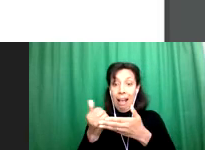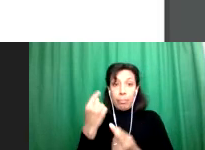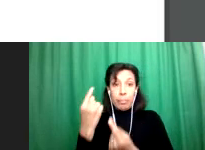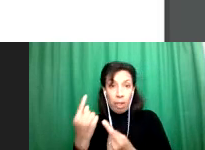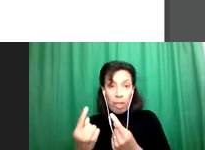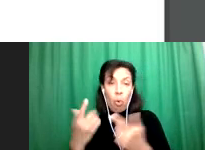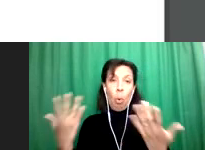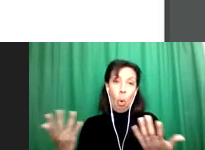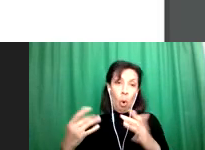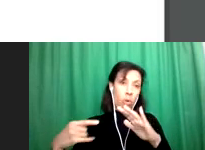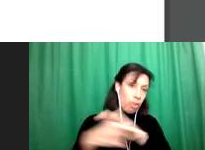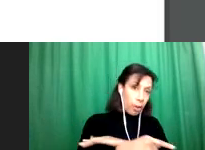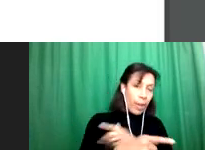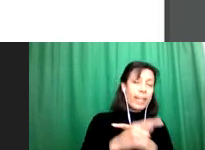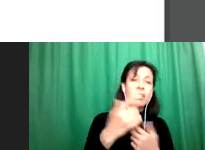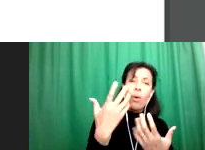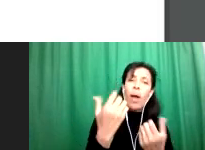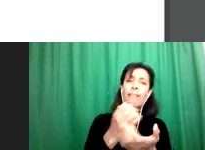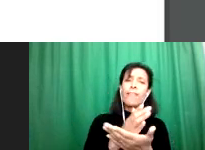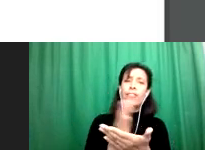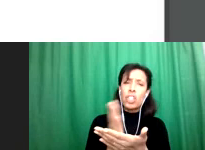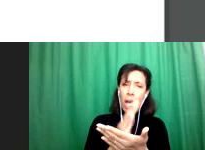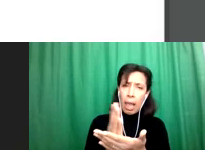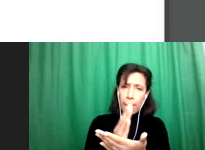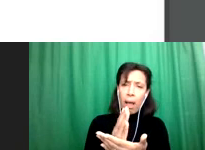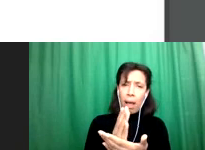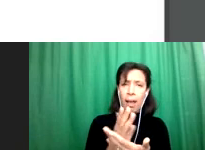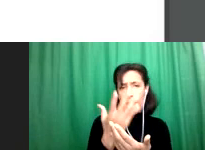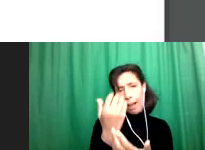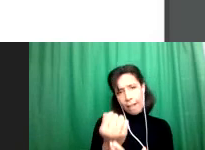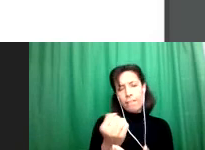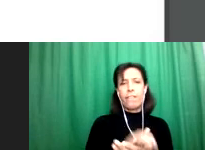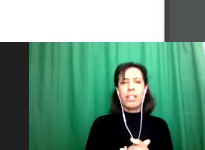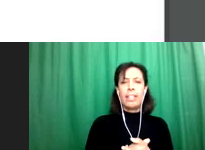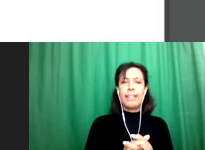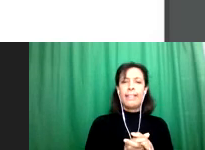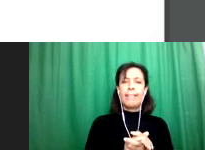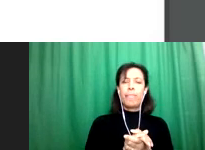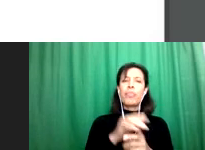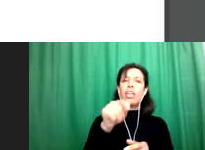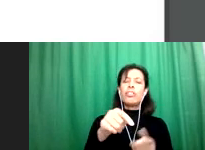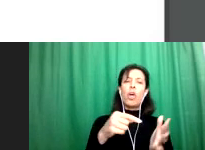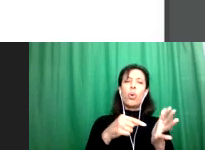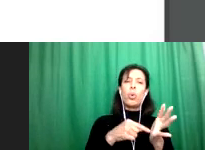there. Appropriate use of tense, tried.